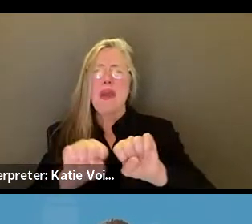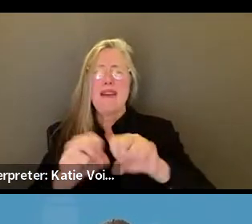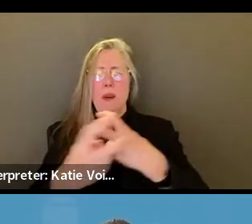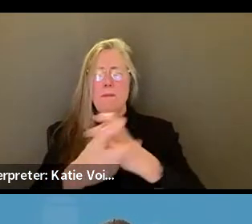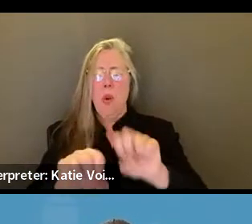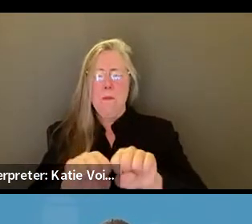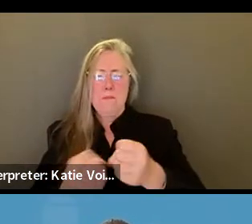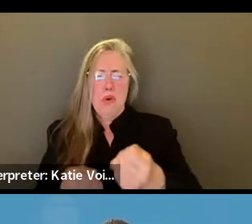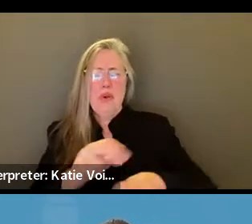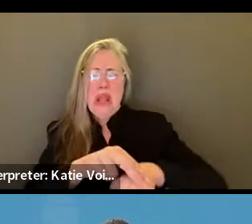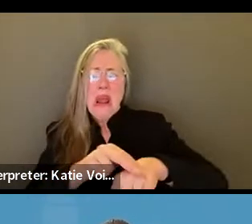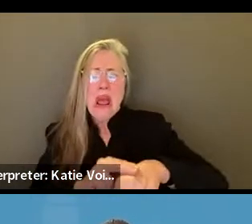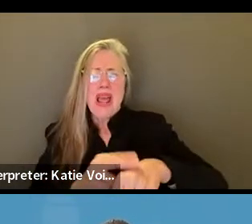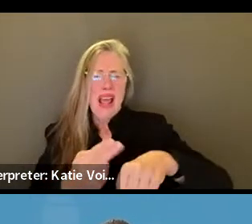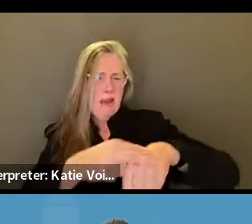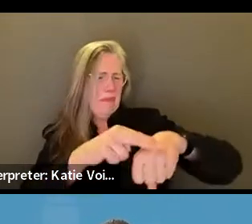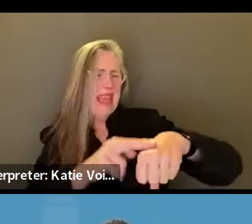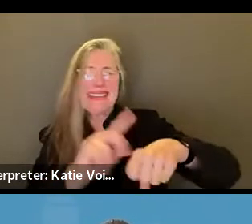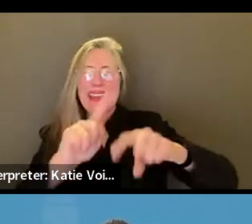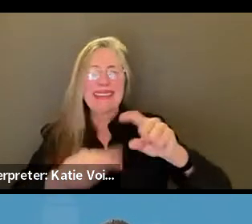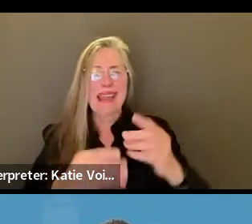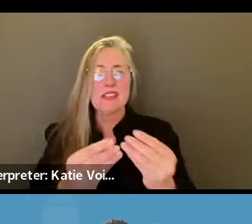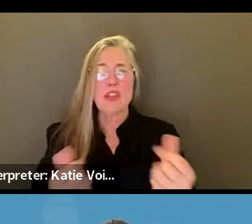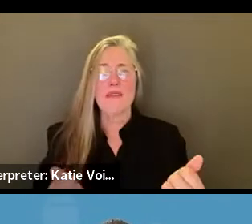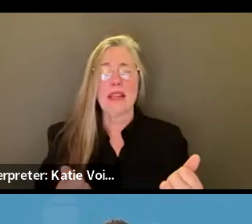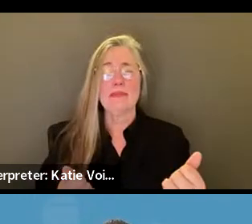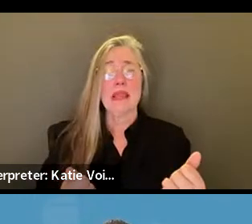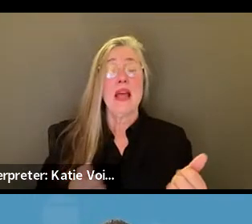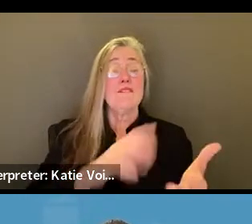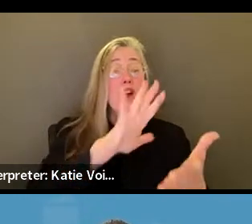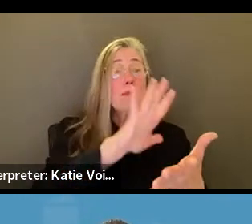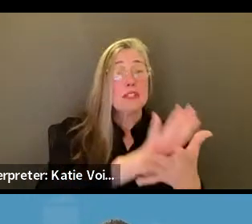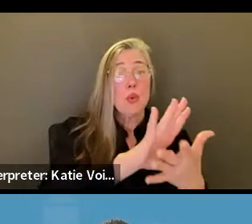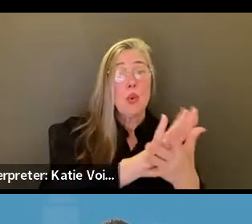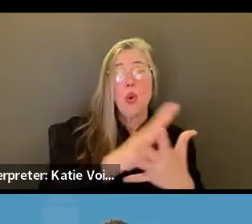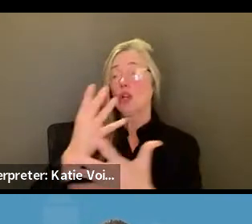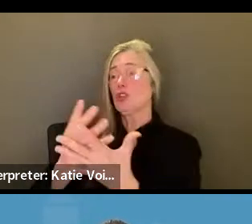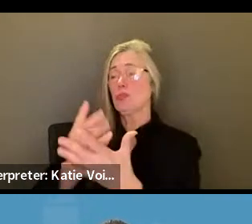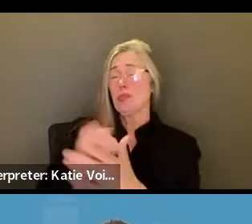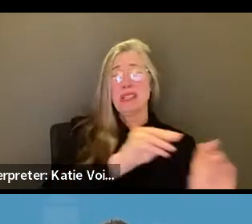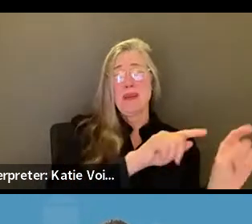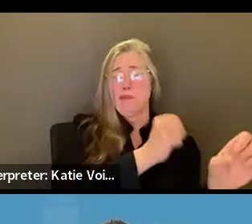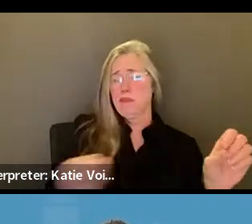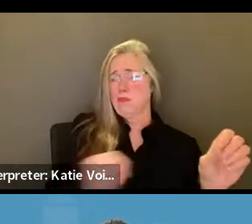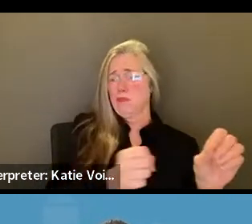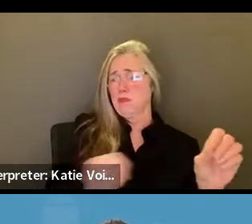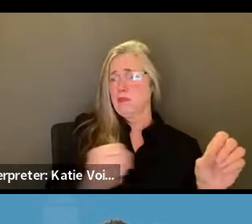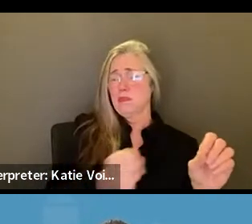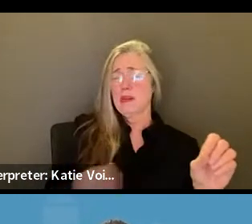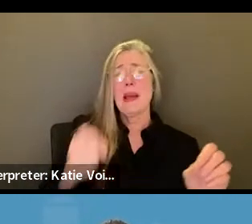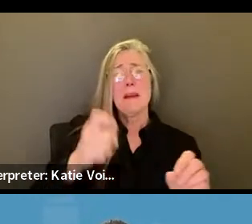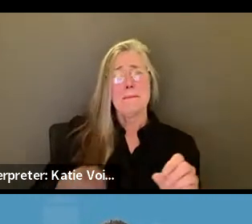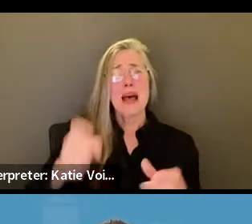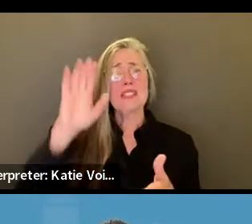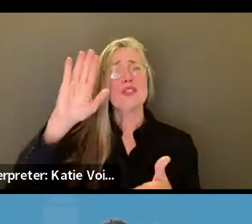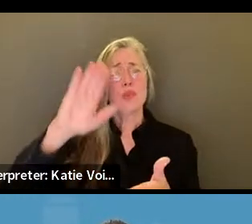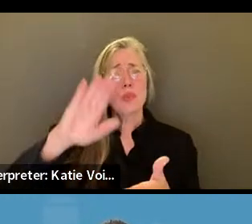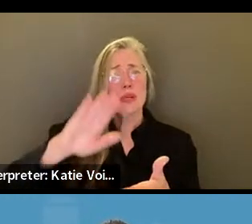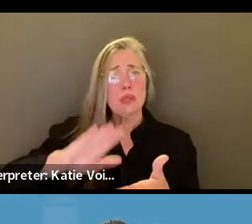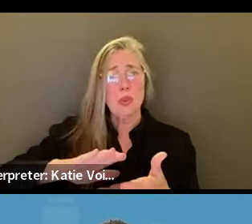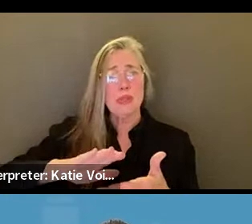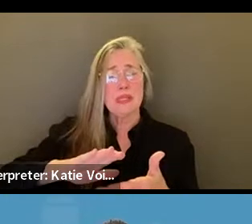pipeline? To decrease crime rates, it's essential to keep kids in school. So we must intervene while they're still